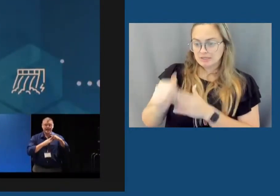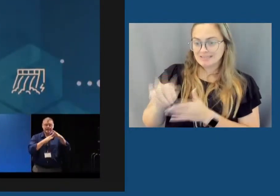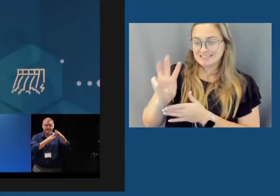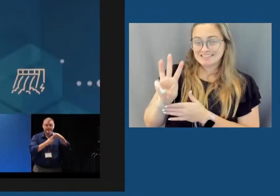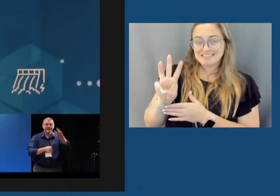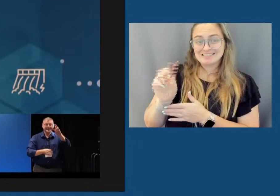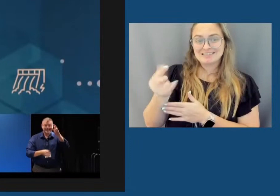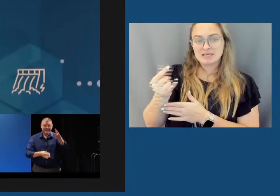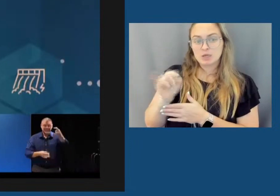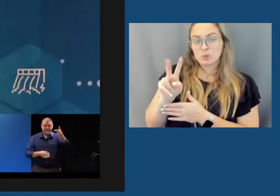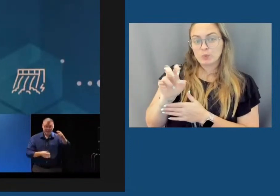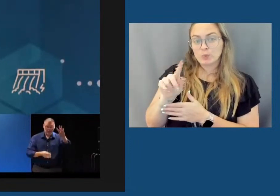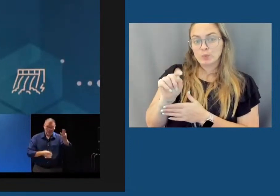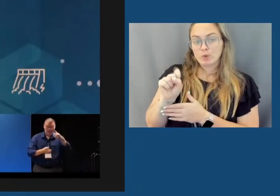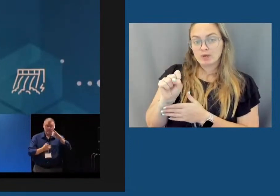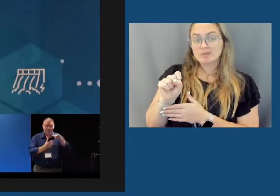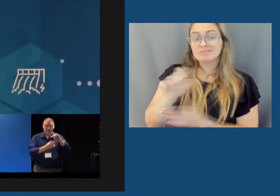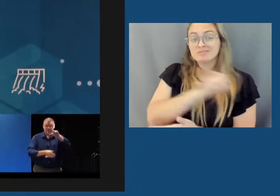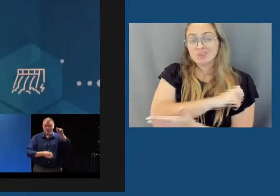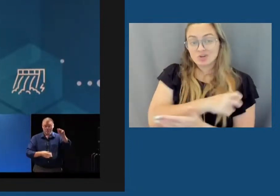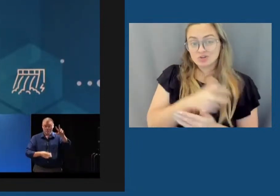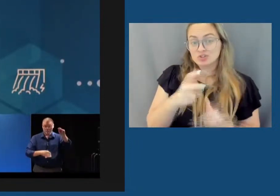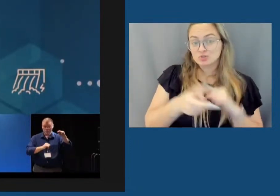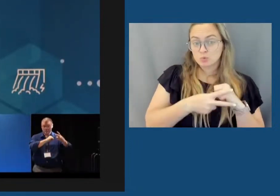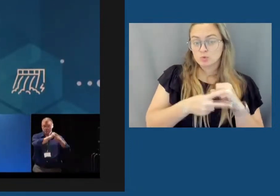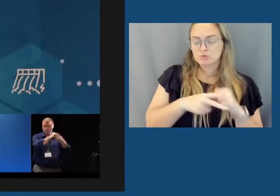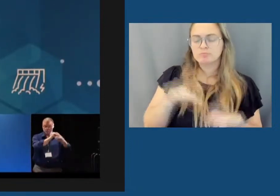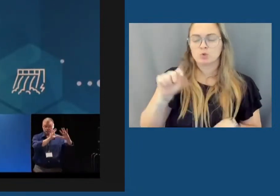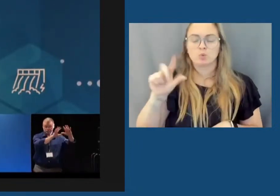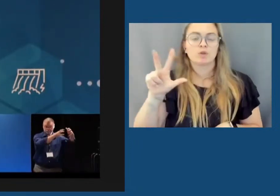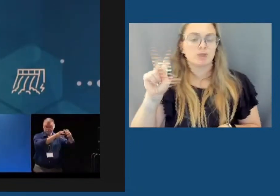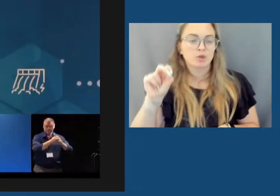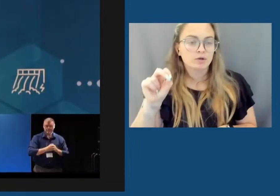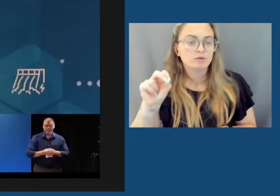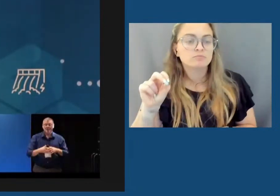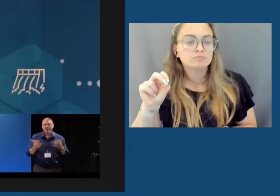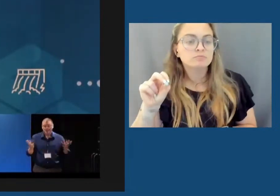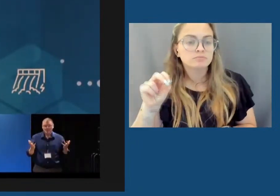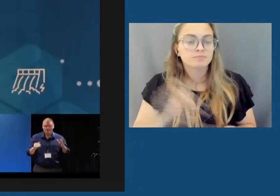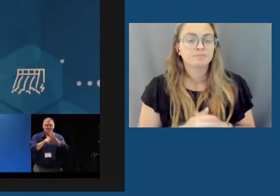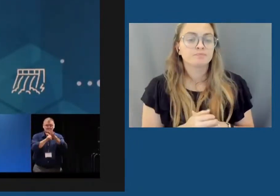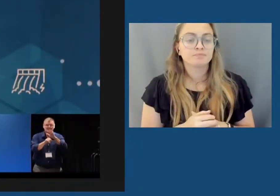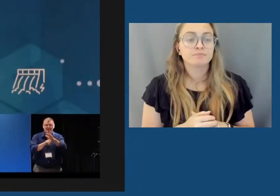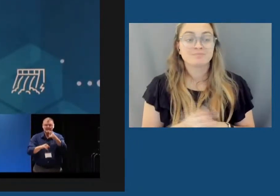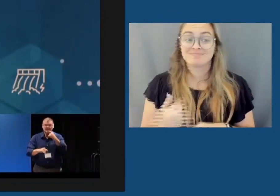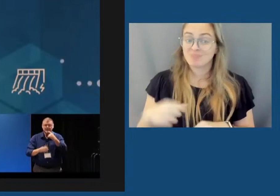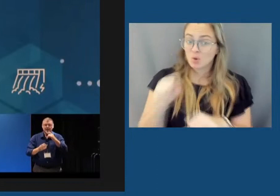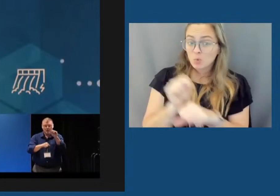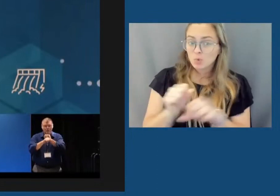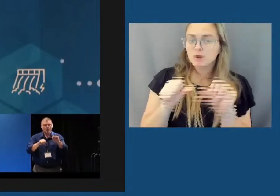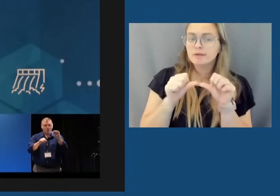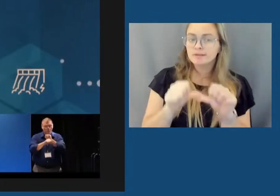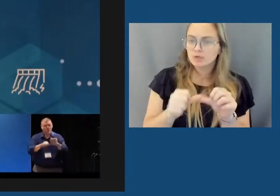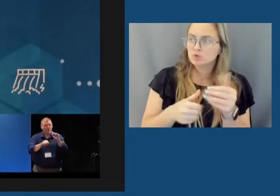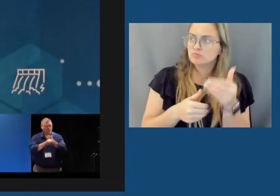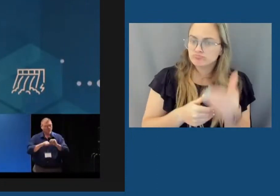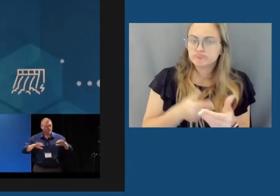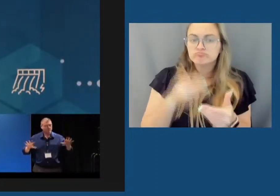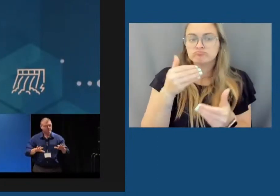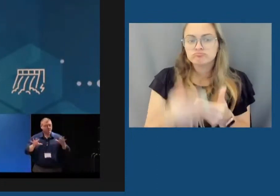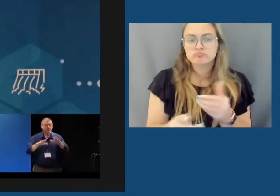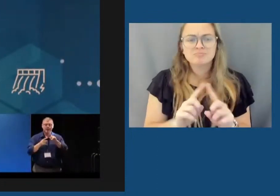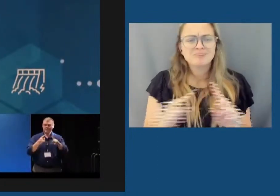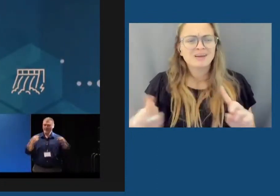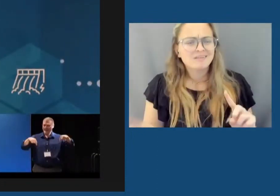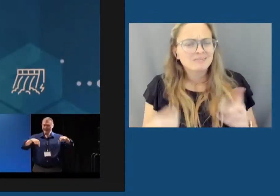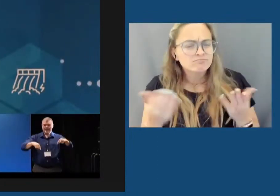of energy storage by 2030. So to suffice it to say, our work continues apace. But what are we here to